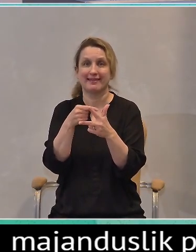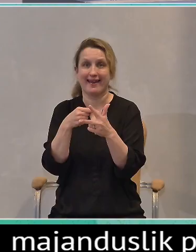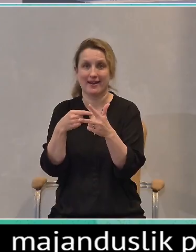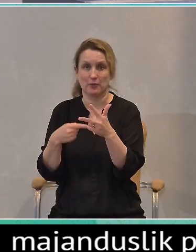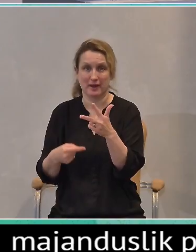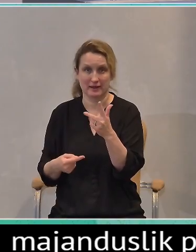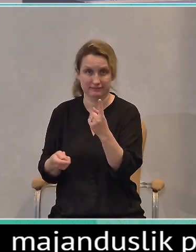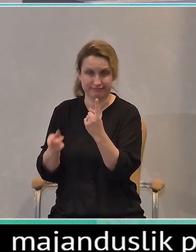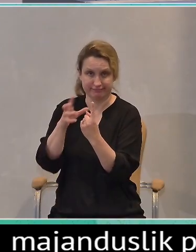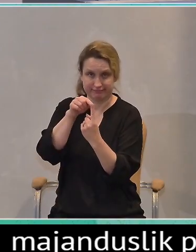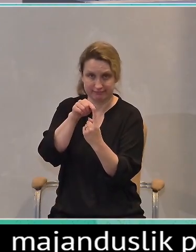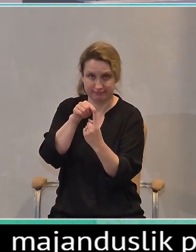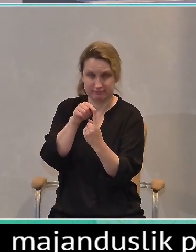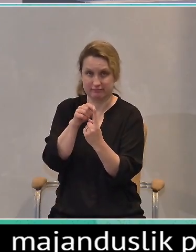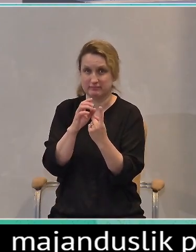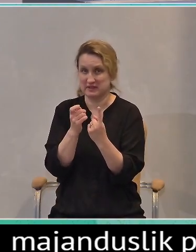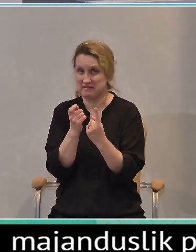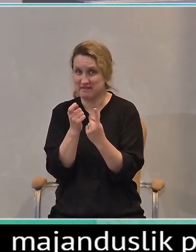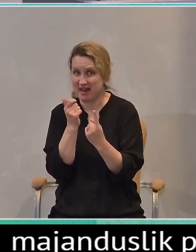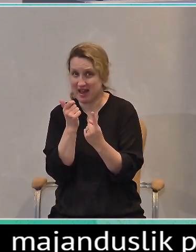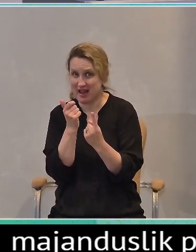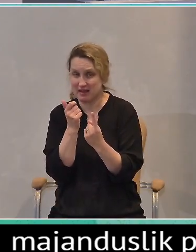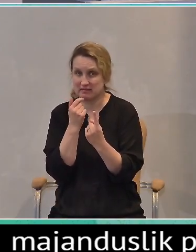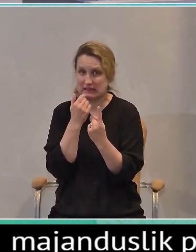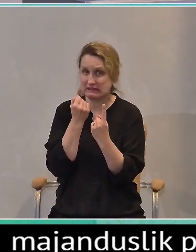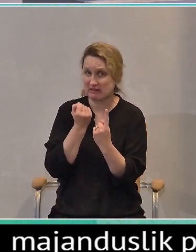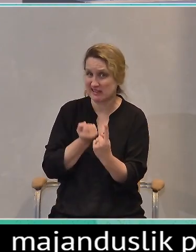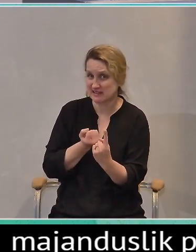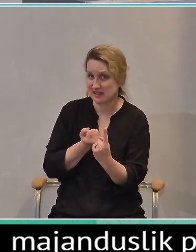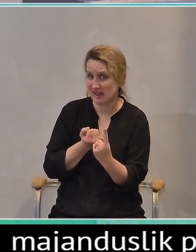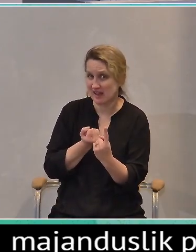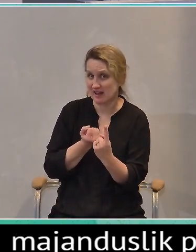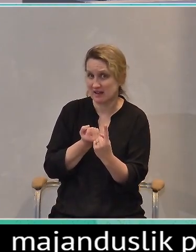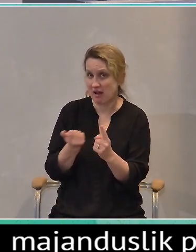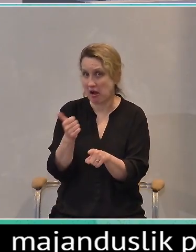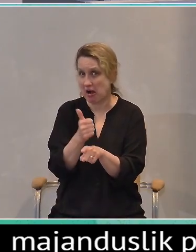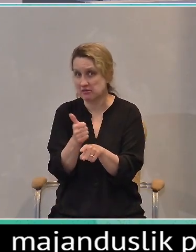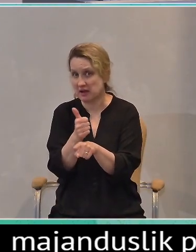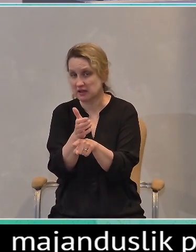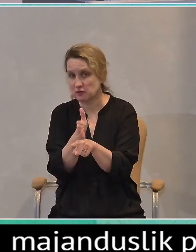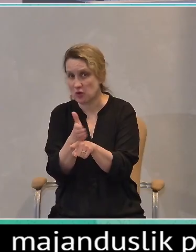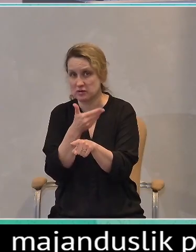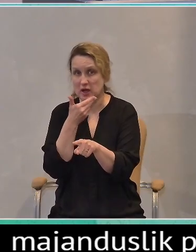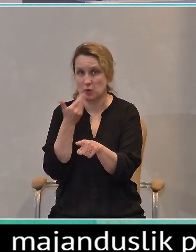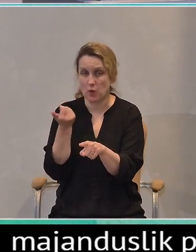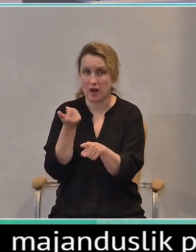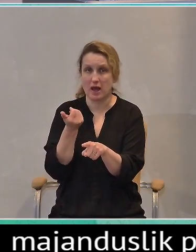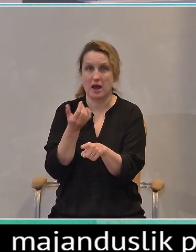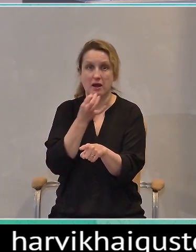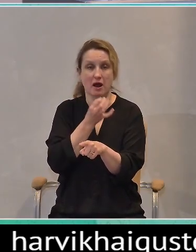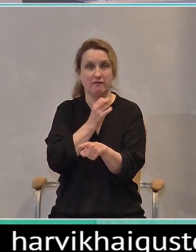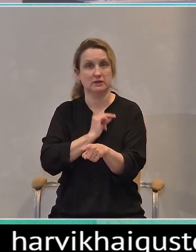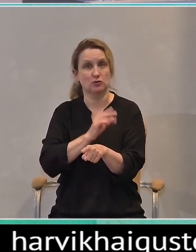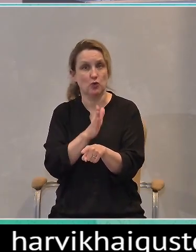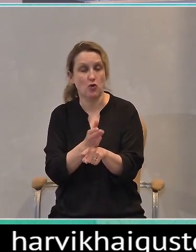two key aspects in turn. On the one hand, the three criteria we already mentioned. How rare is